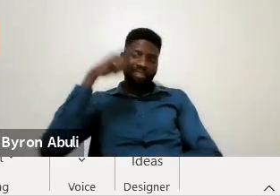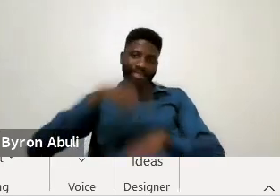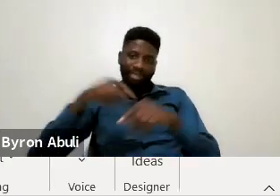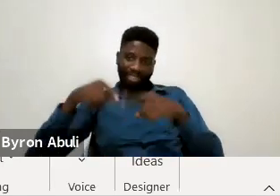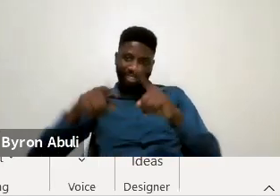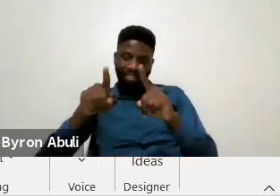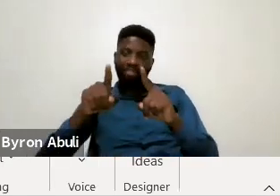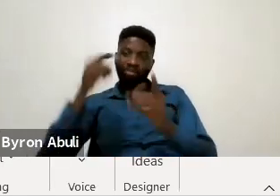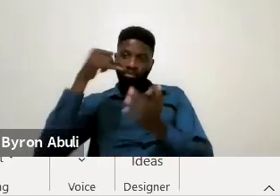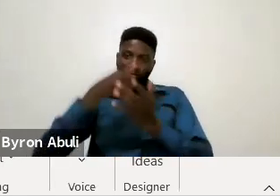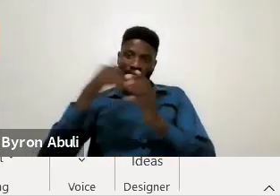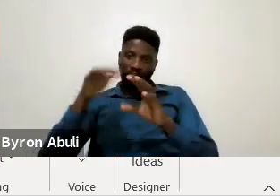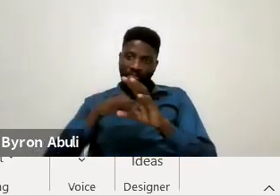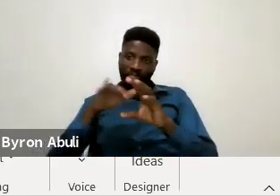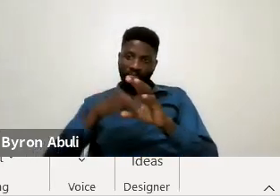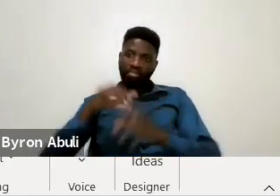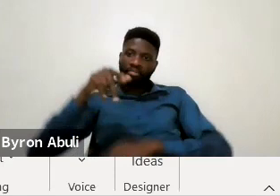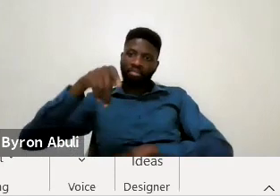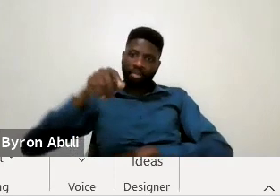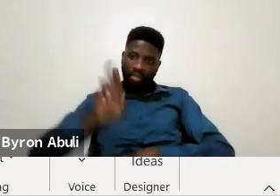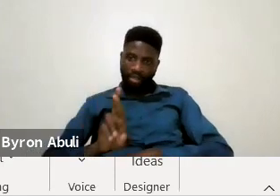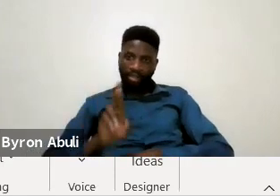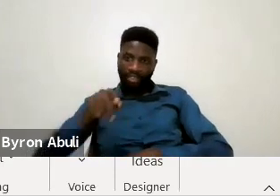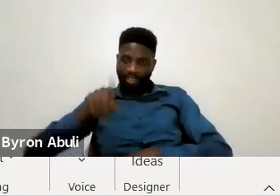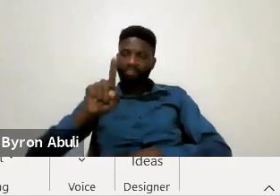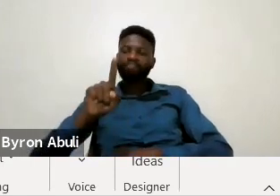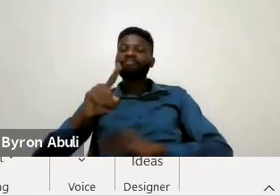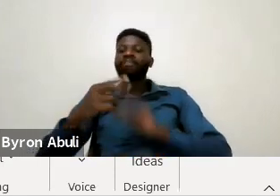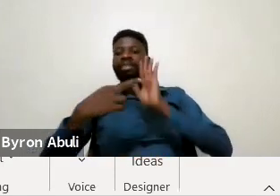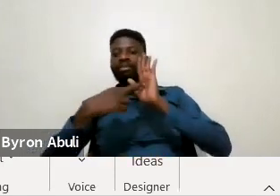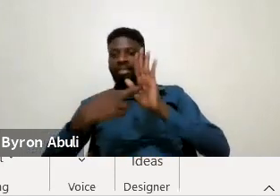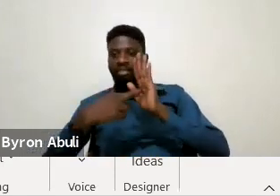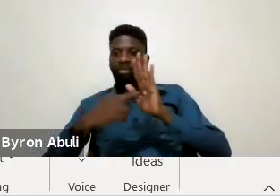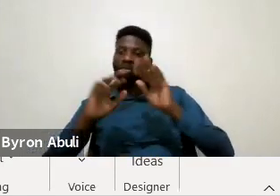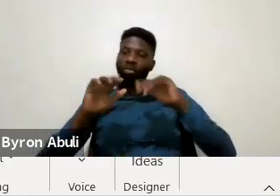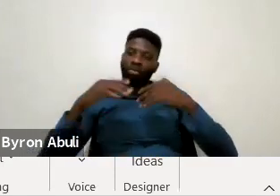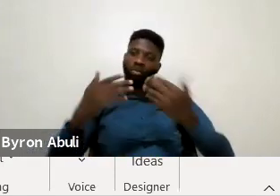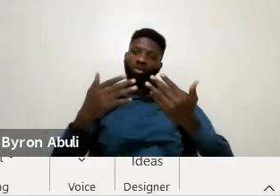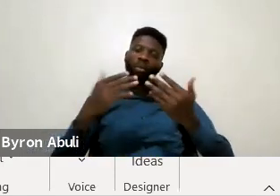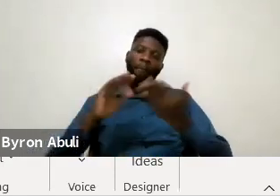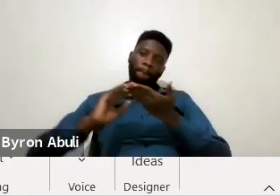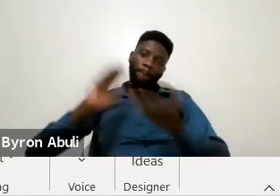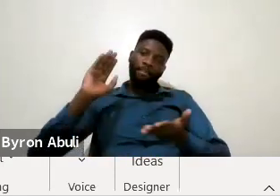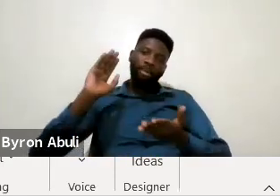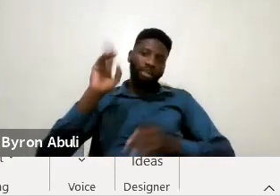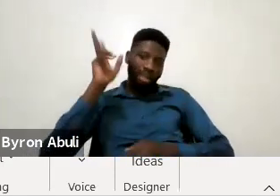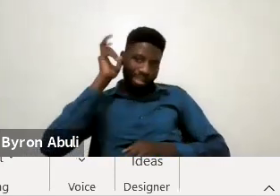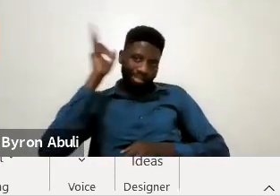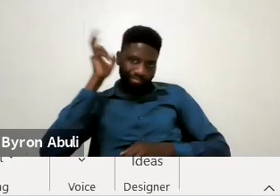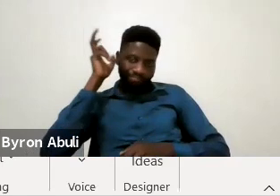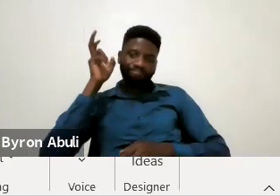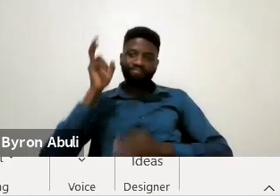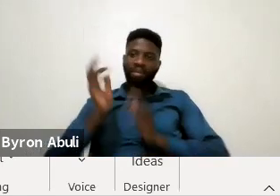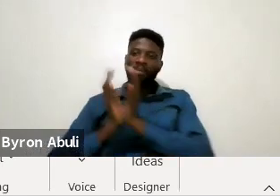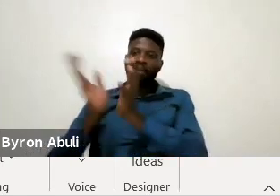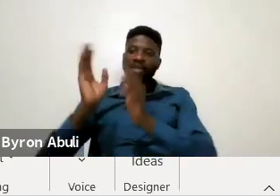of the public relations, you definitely represent or you listen to the public most of the times within the organization. You